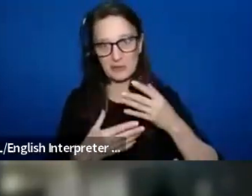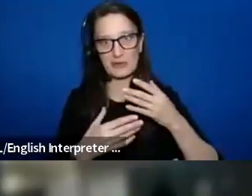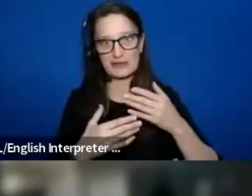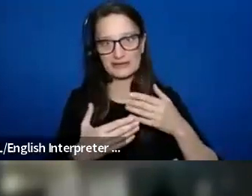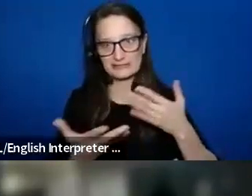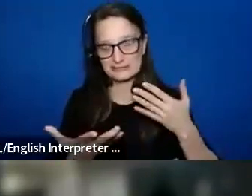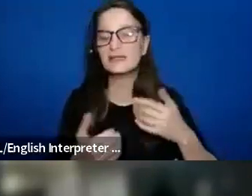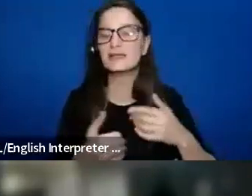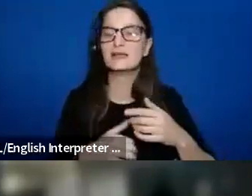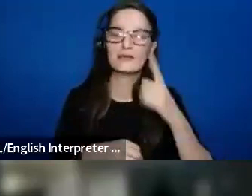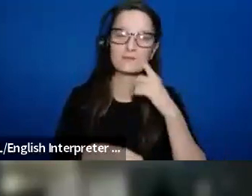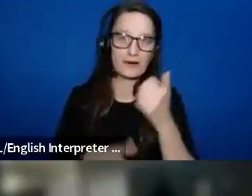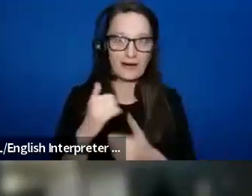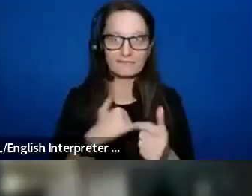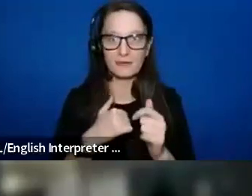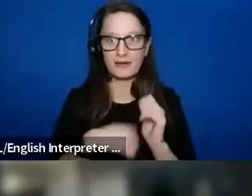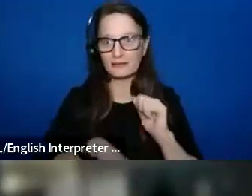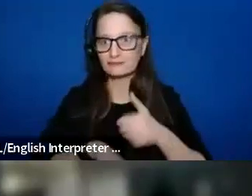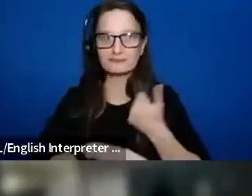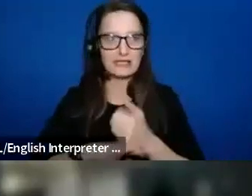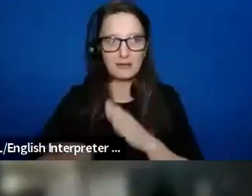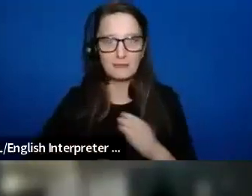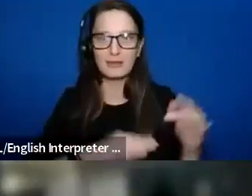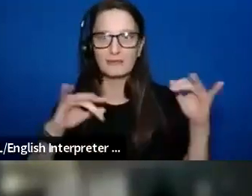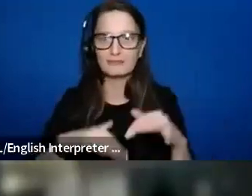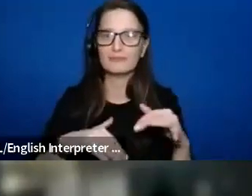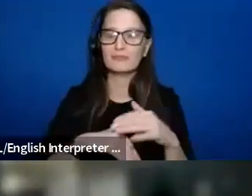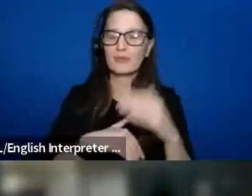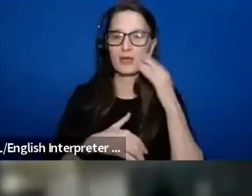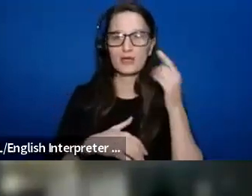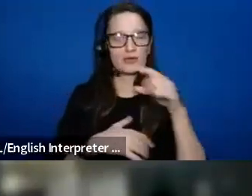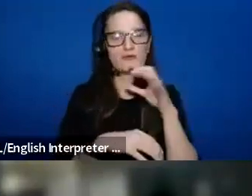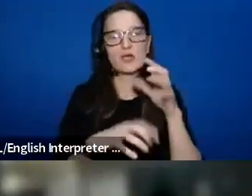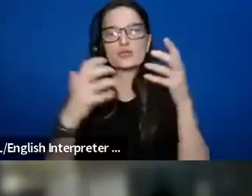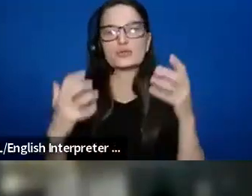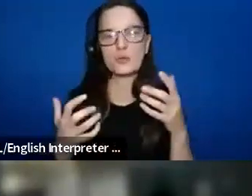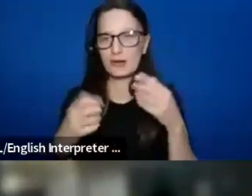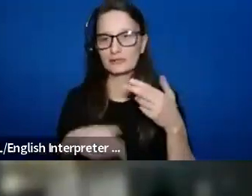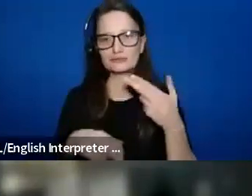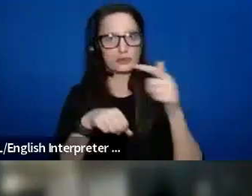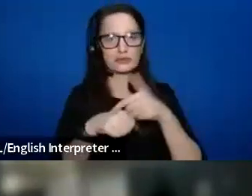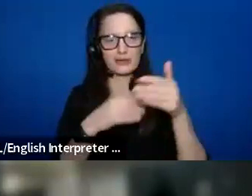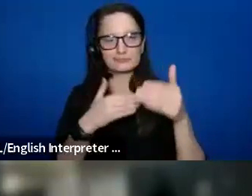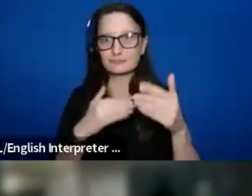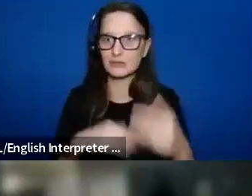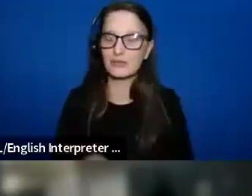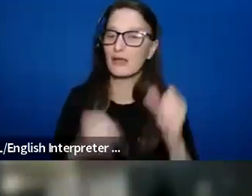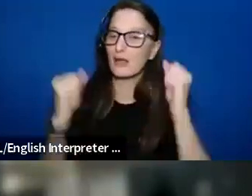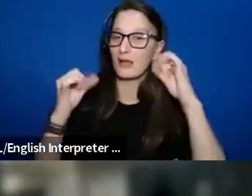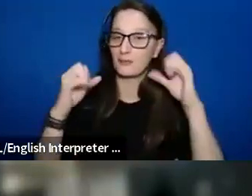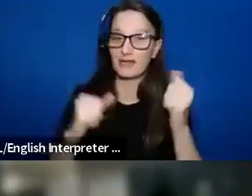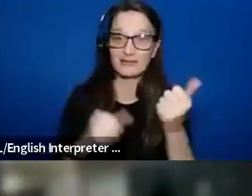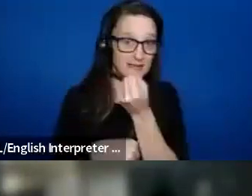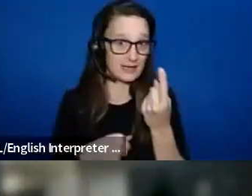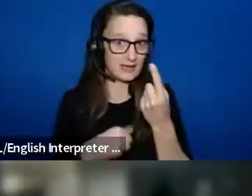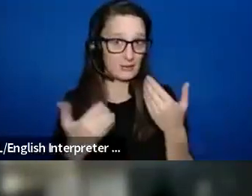get themselves mobilized, and you guys have done so much during this time period. So I think it's amazing. I want to see if anyone else has anything else before